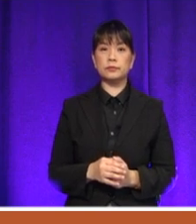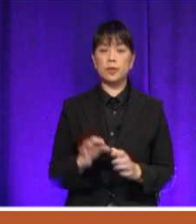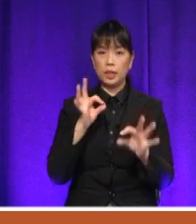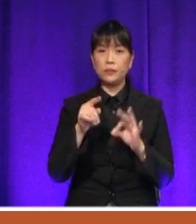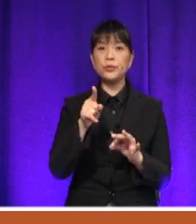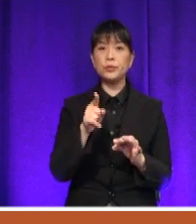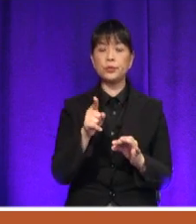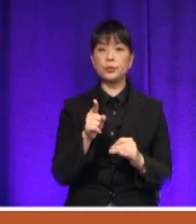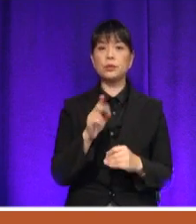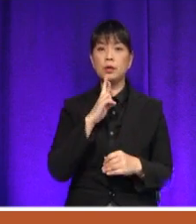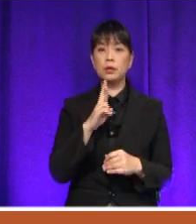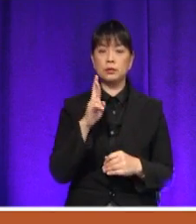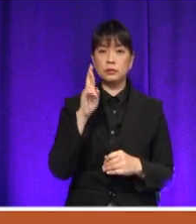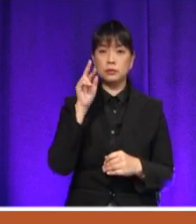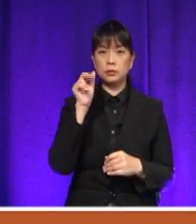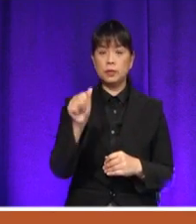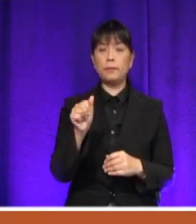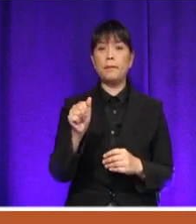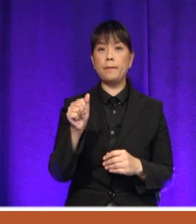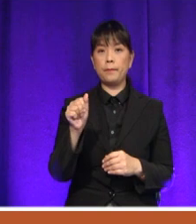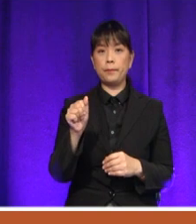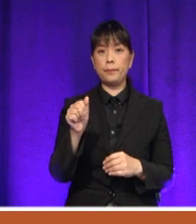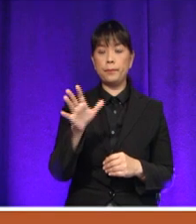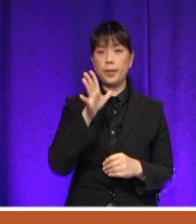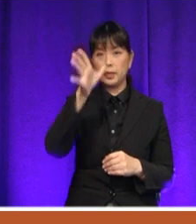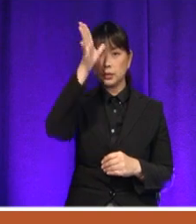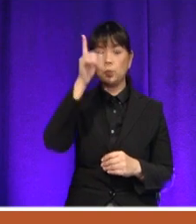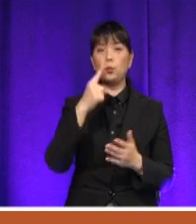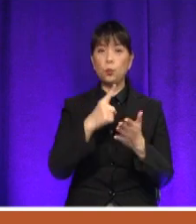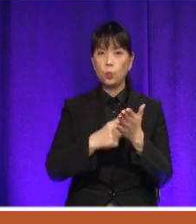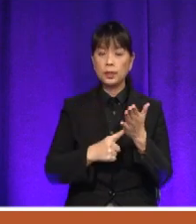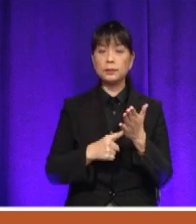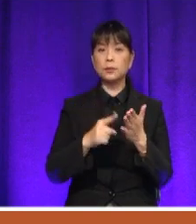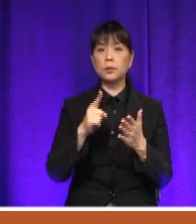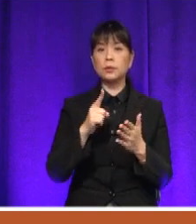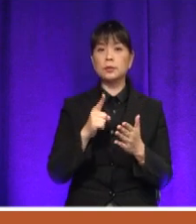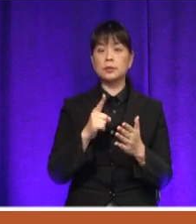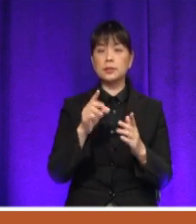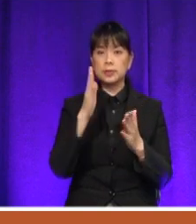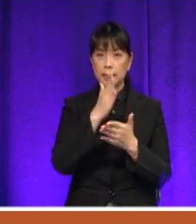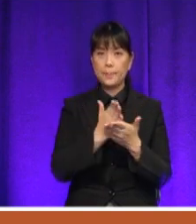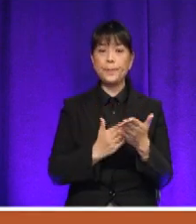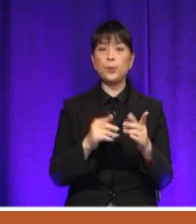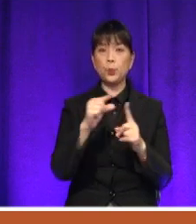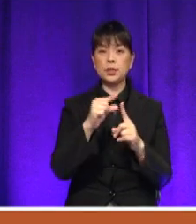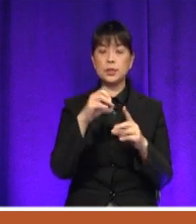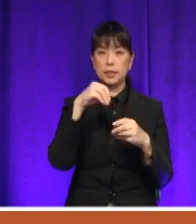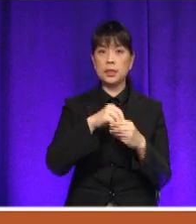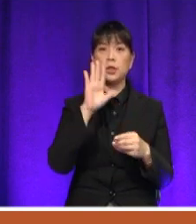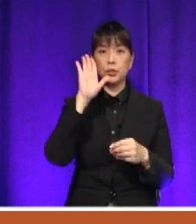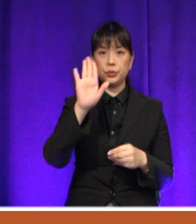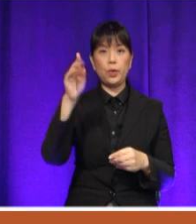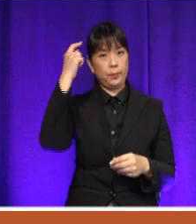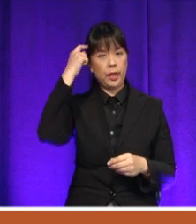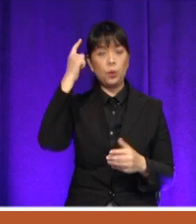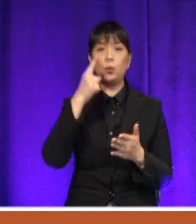are a parent, what would some words be in your mind if you want to talk about what you